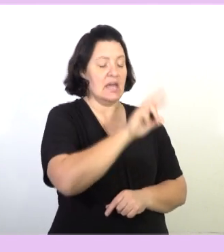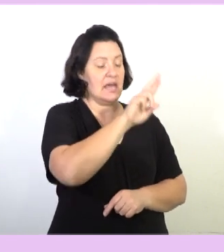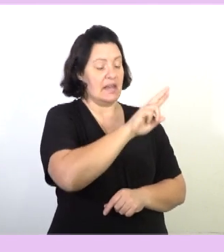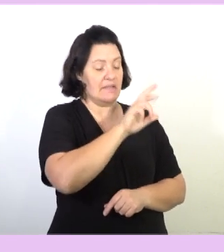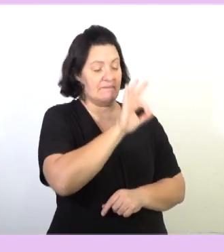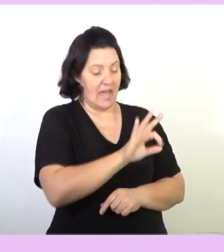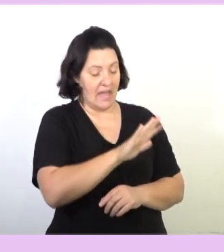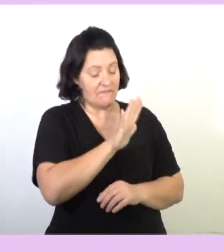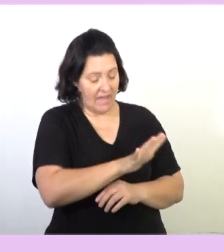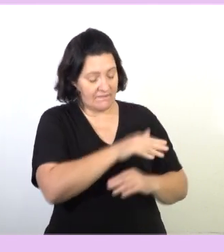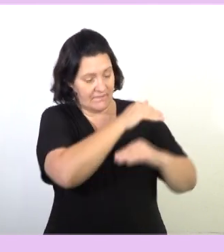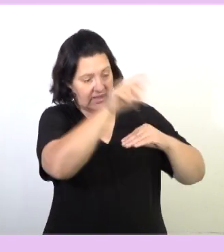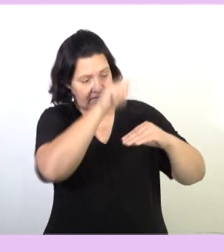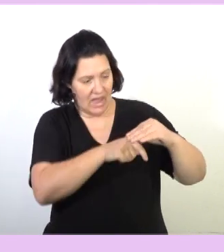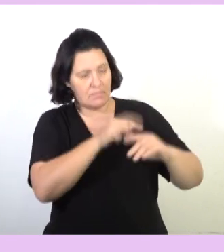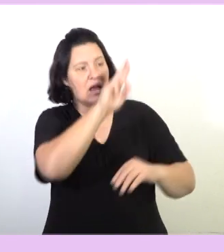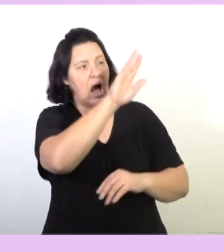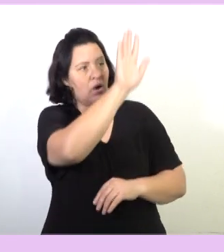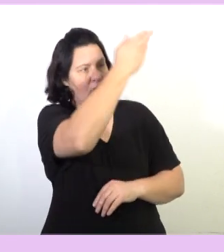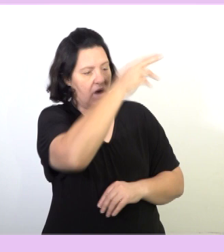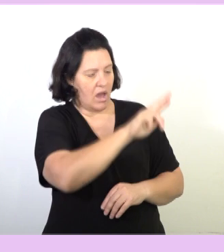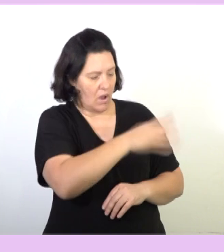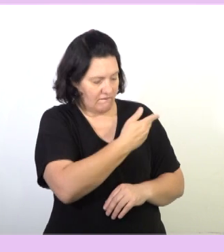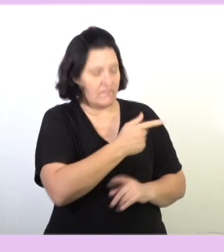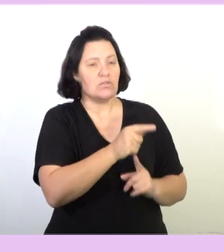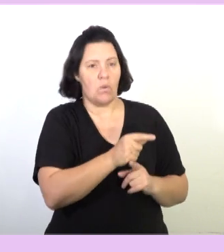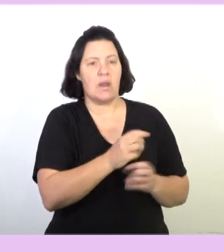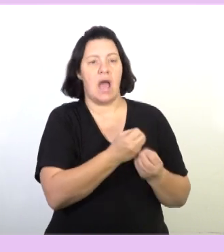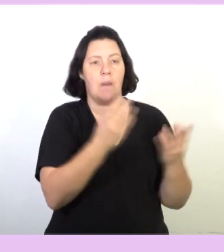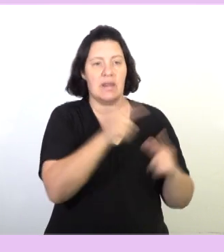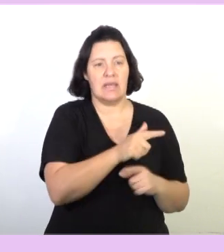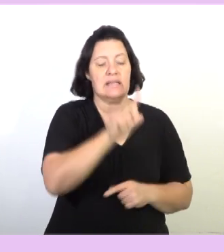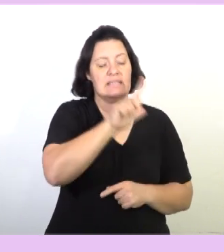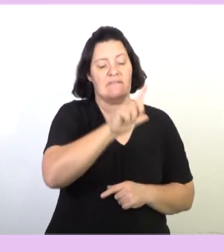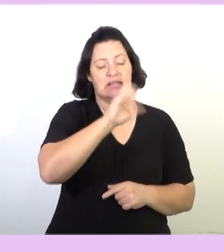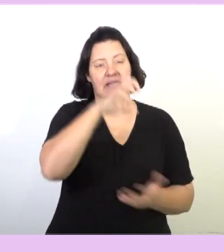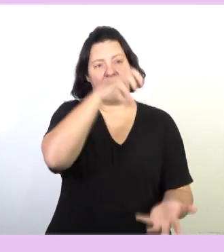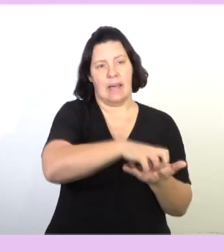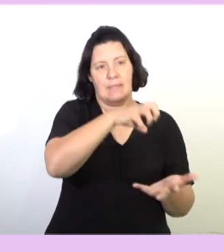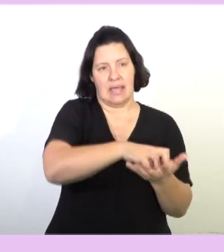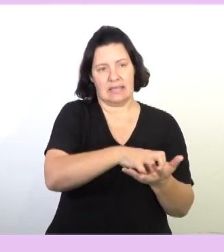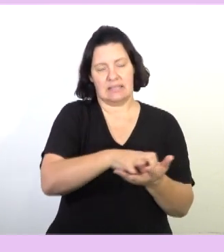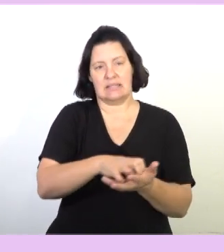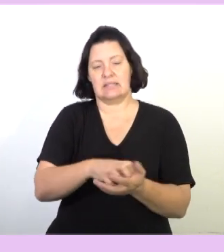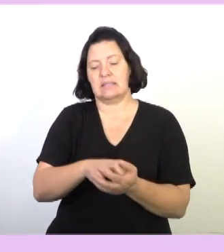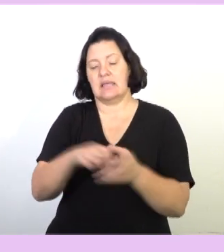divided by 5. This will give us 70 cupcakes.